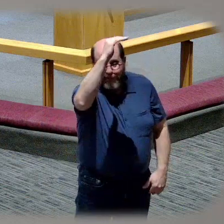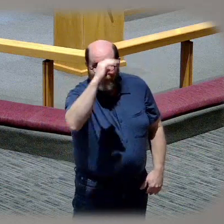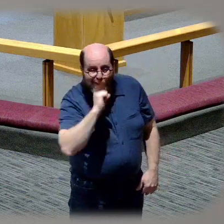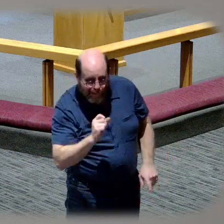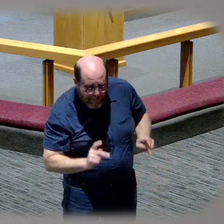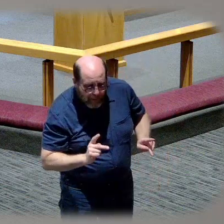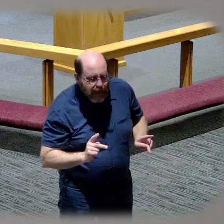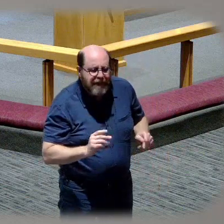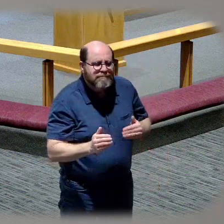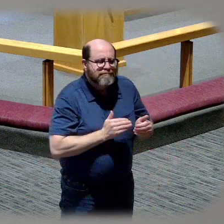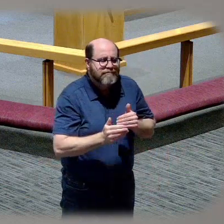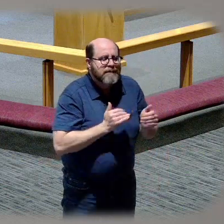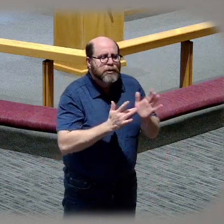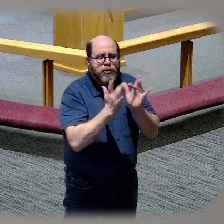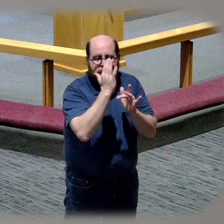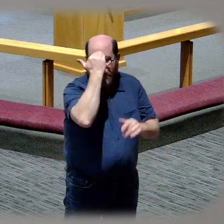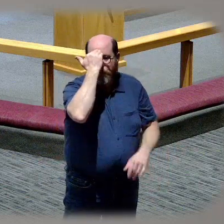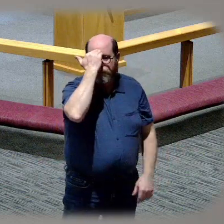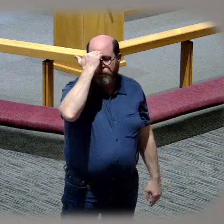Jesus knows.